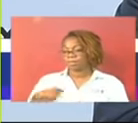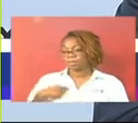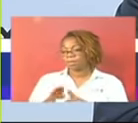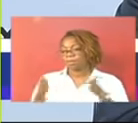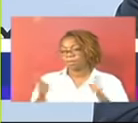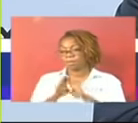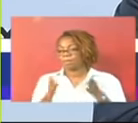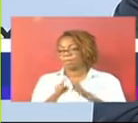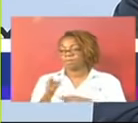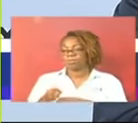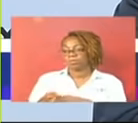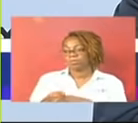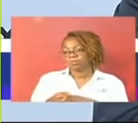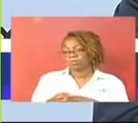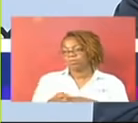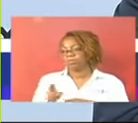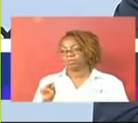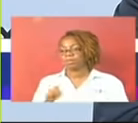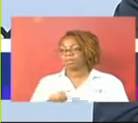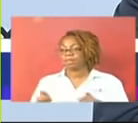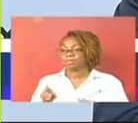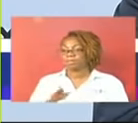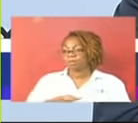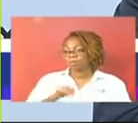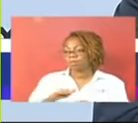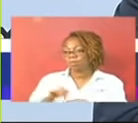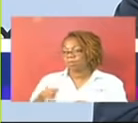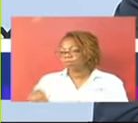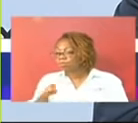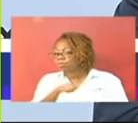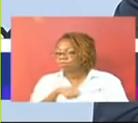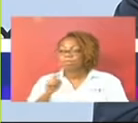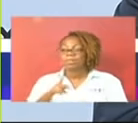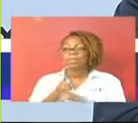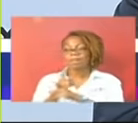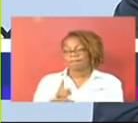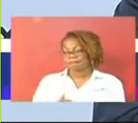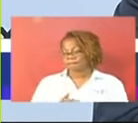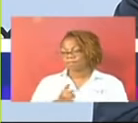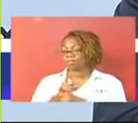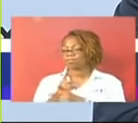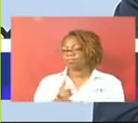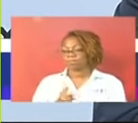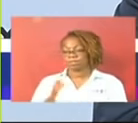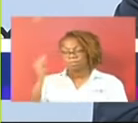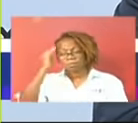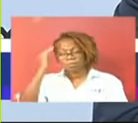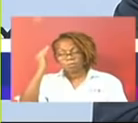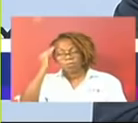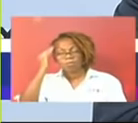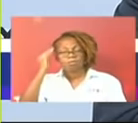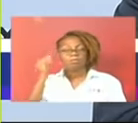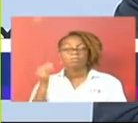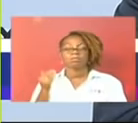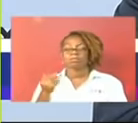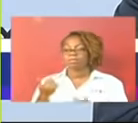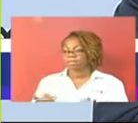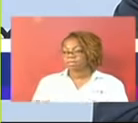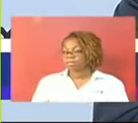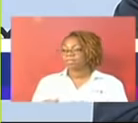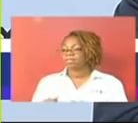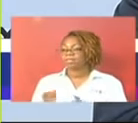the population that we need to still be very careful, very aware of the fact that we're still a susceptible